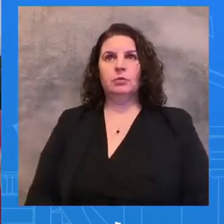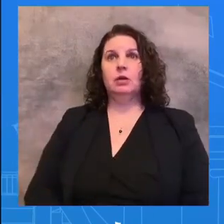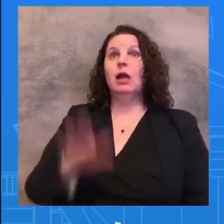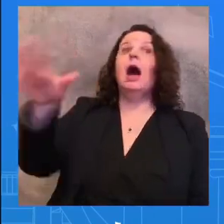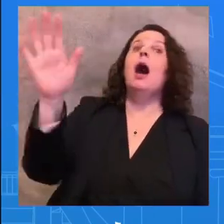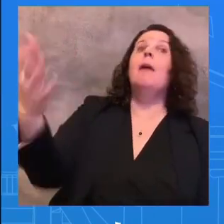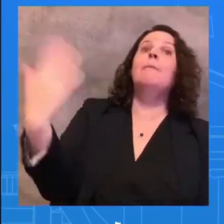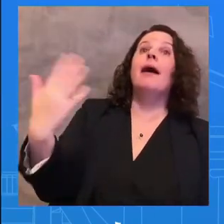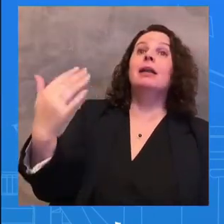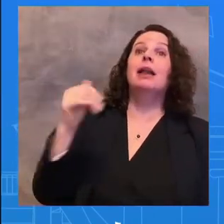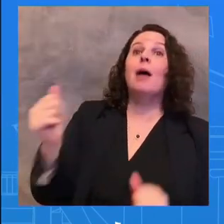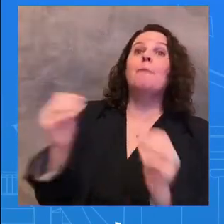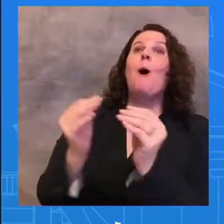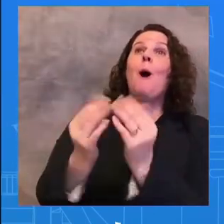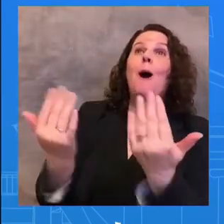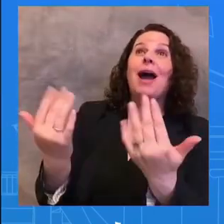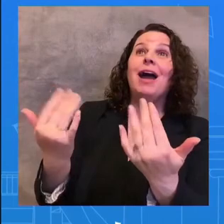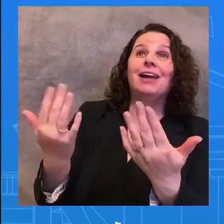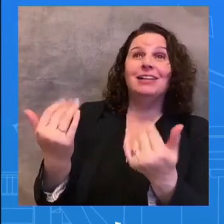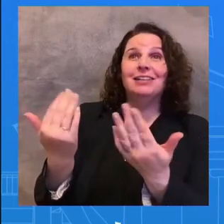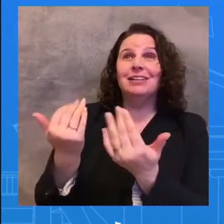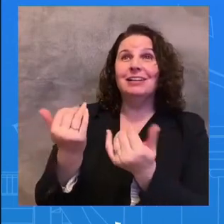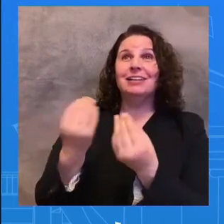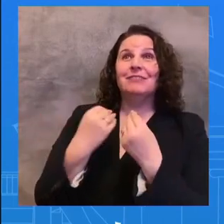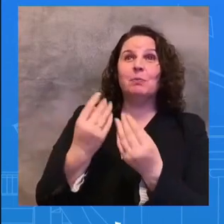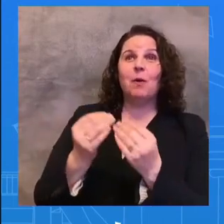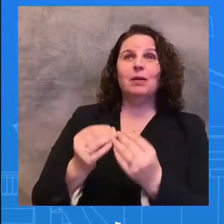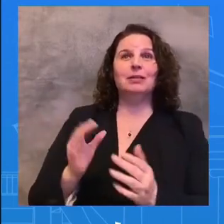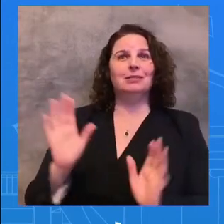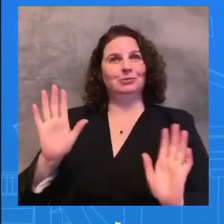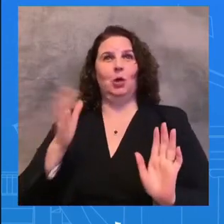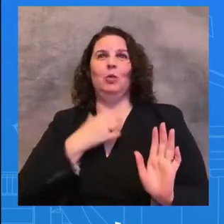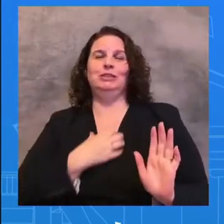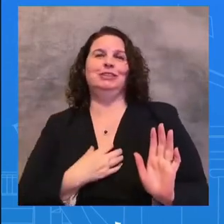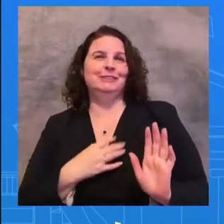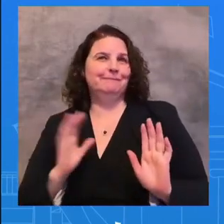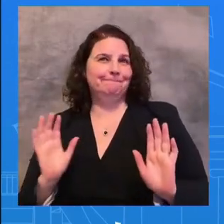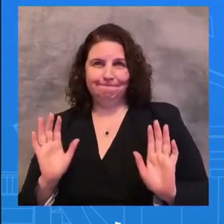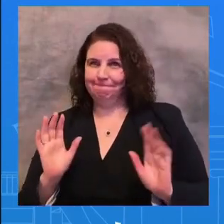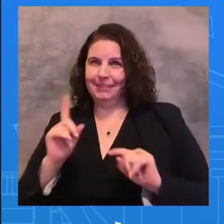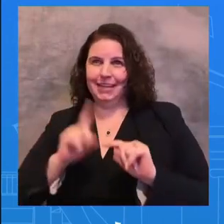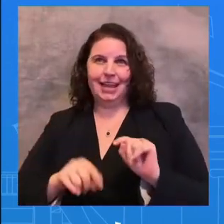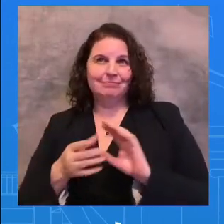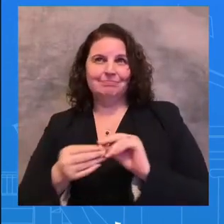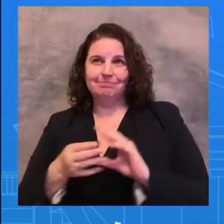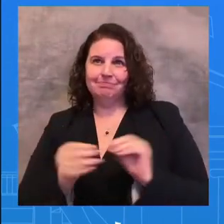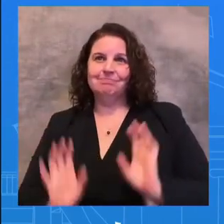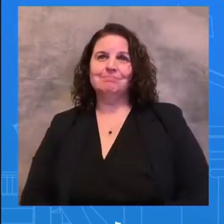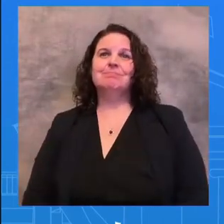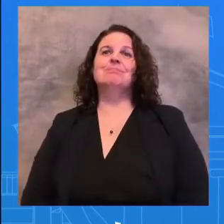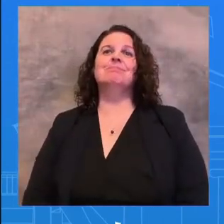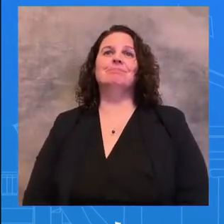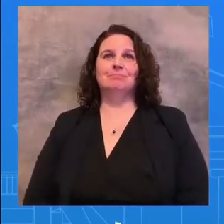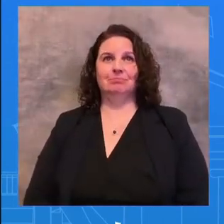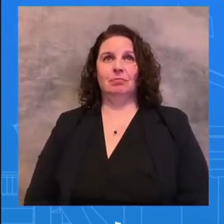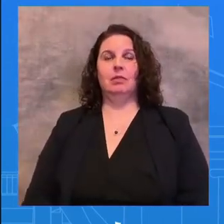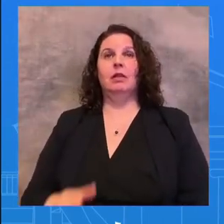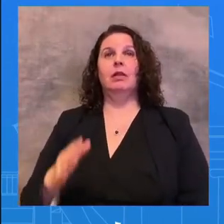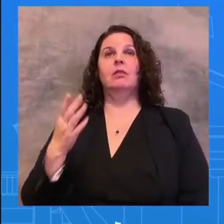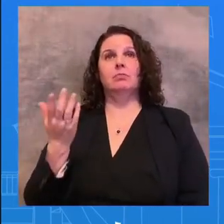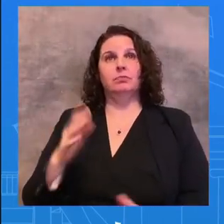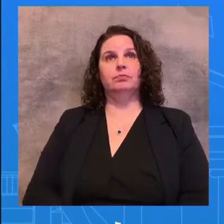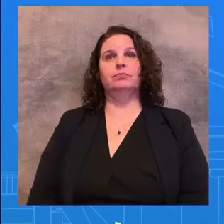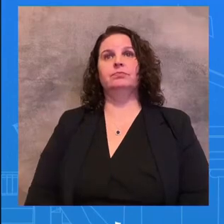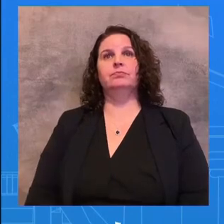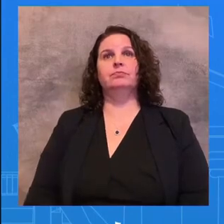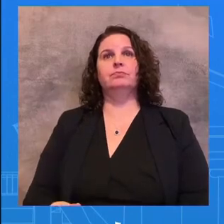I wish. I just don't have anything to share at this time, but obviously we're going to review the opinion. I wish I could. Go ahead.